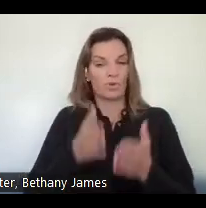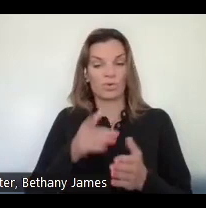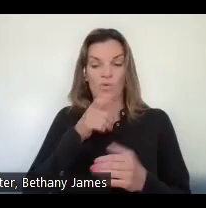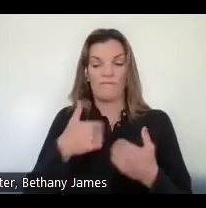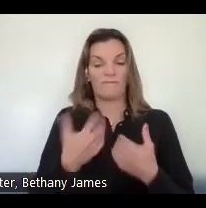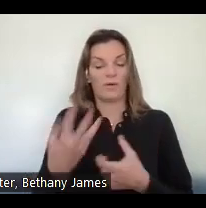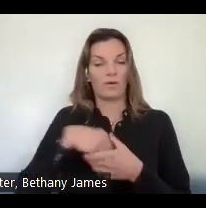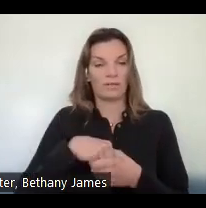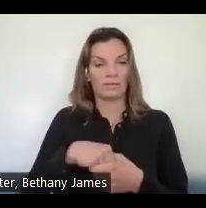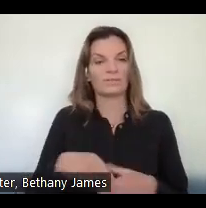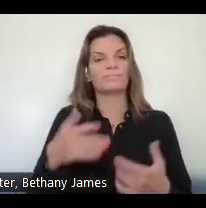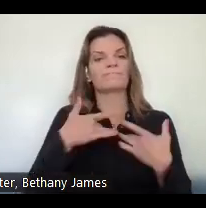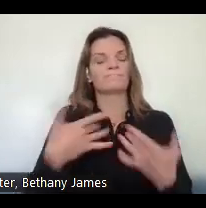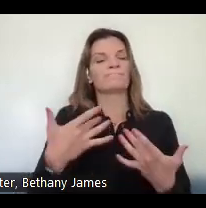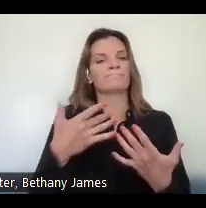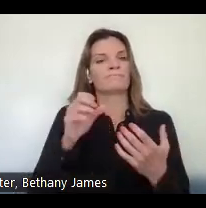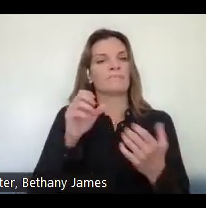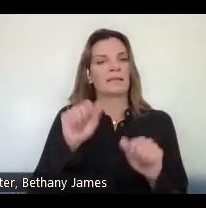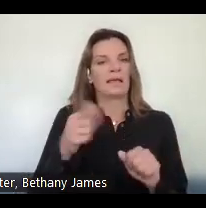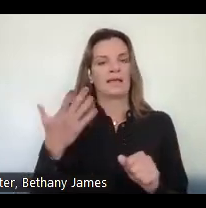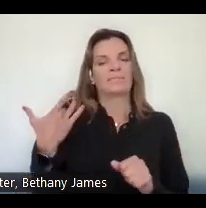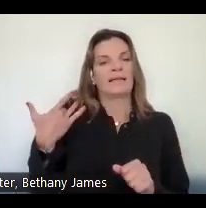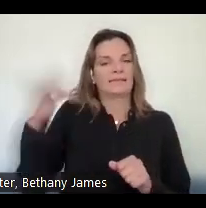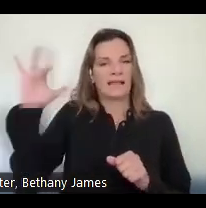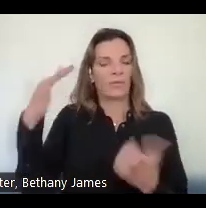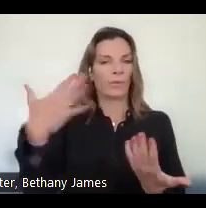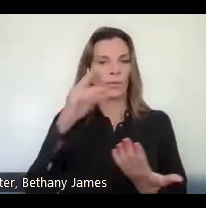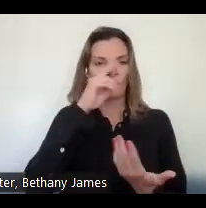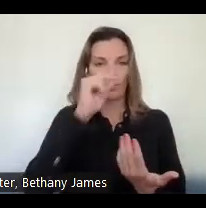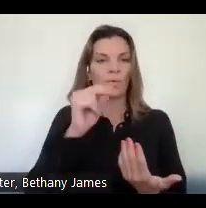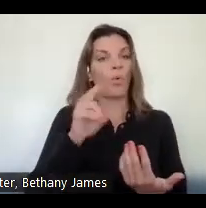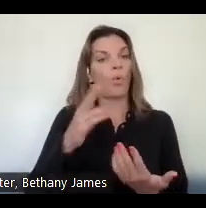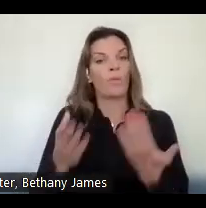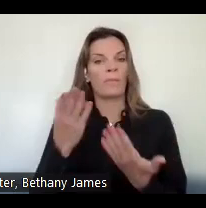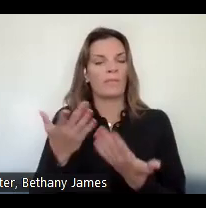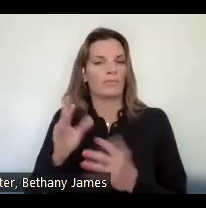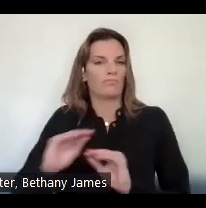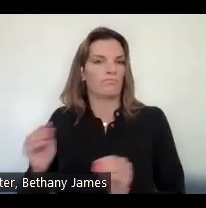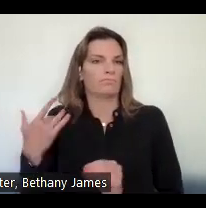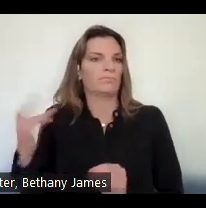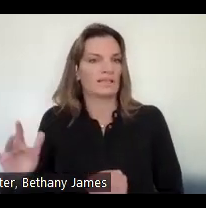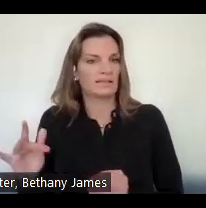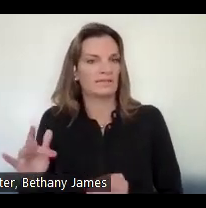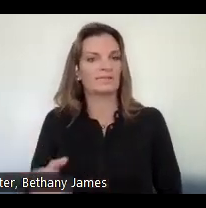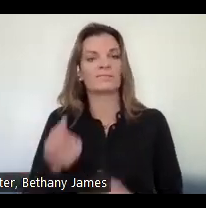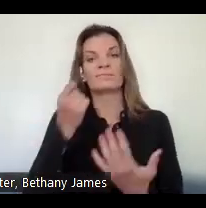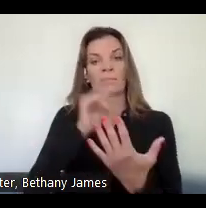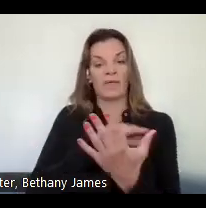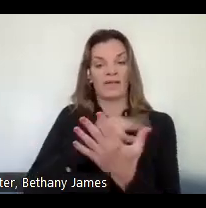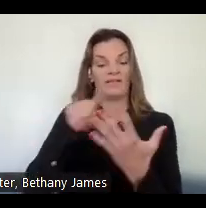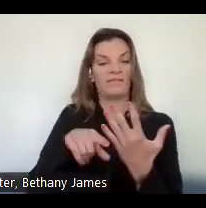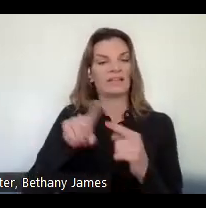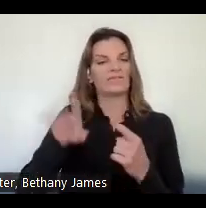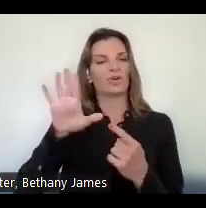often are either hypersensitive or hyposensitive in all of our 5 senses. Their sense